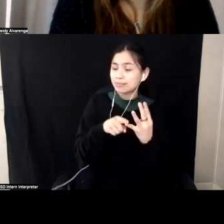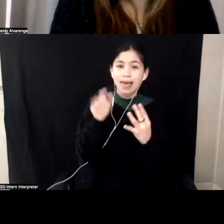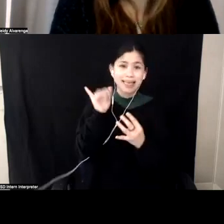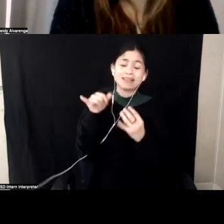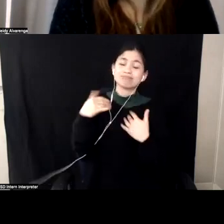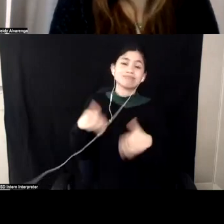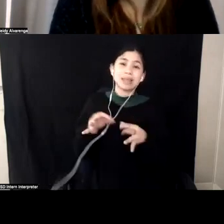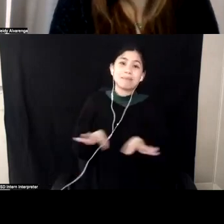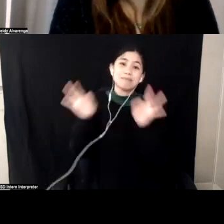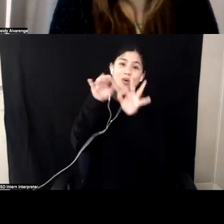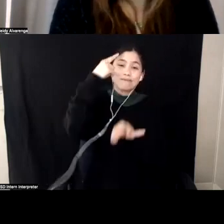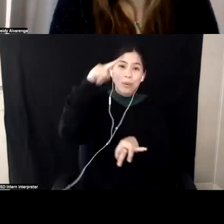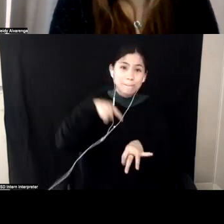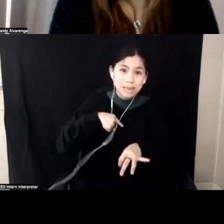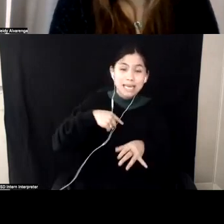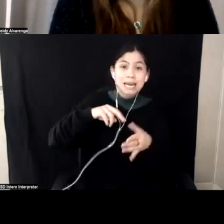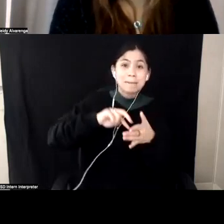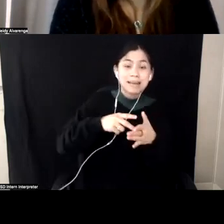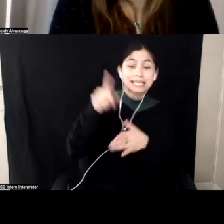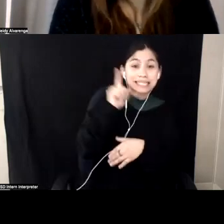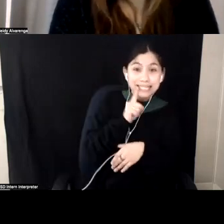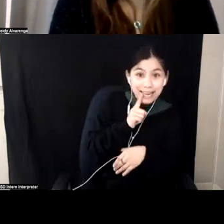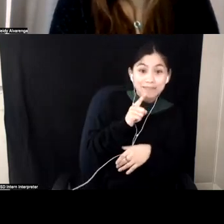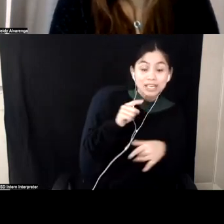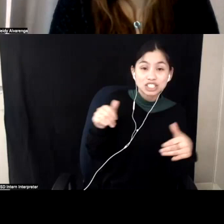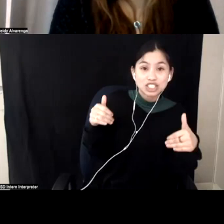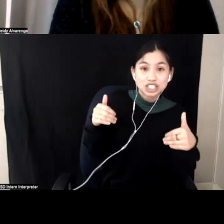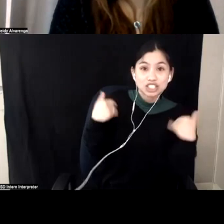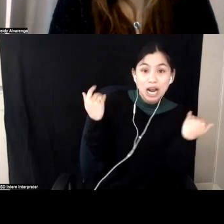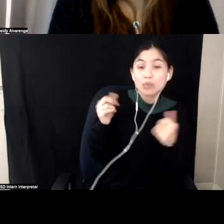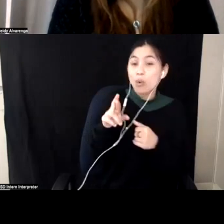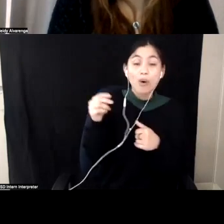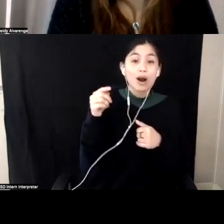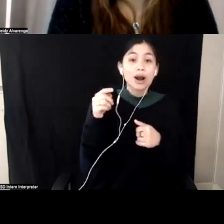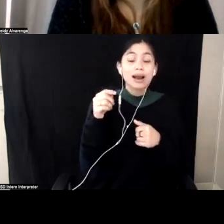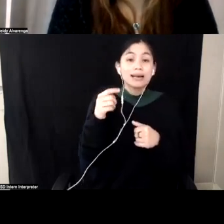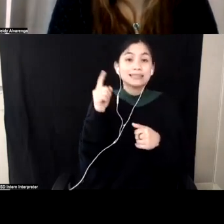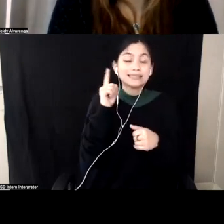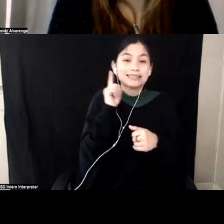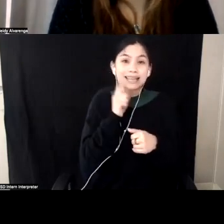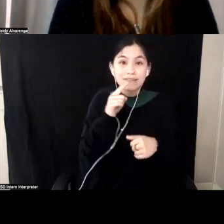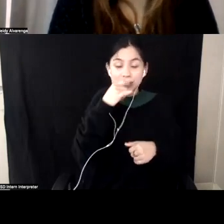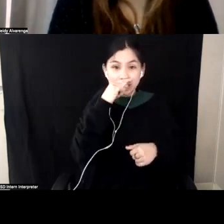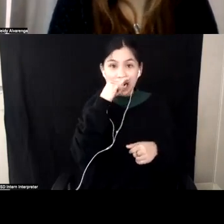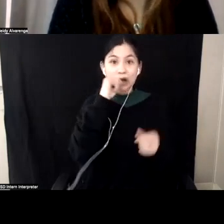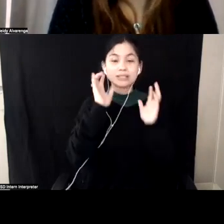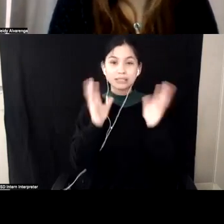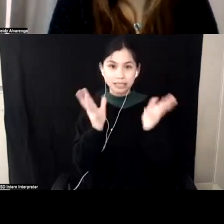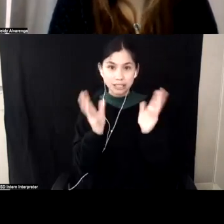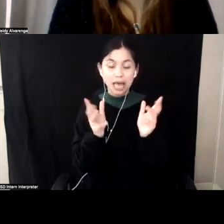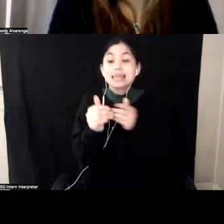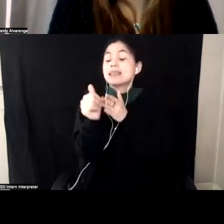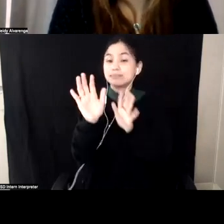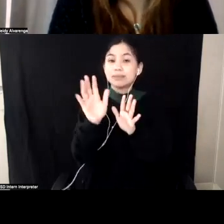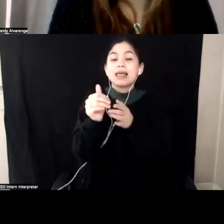is deaf child or deaf youth led discussions, um, and activities at